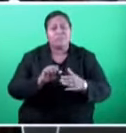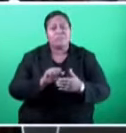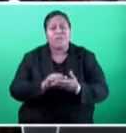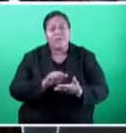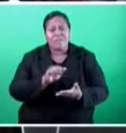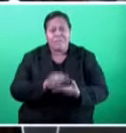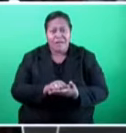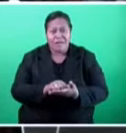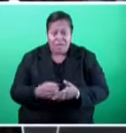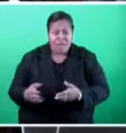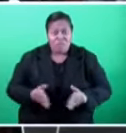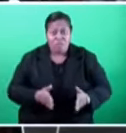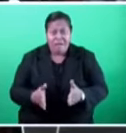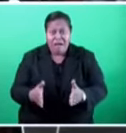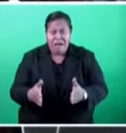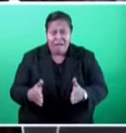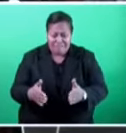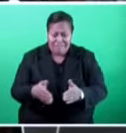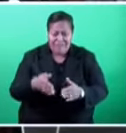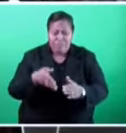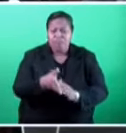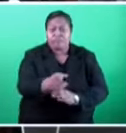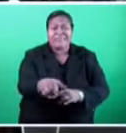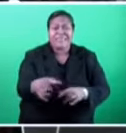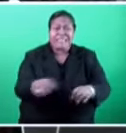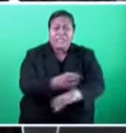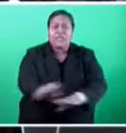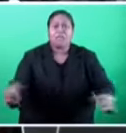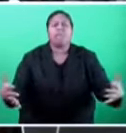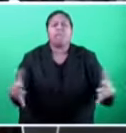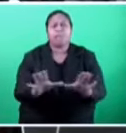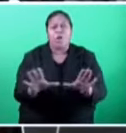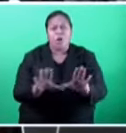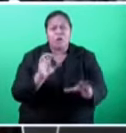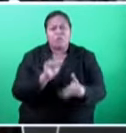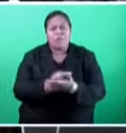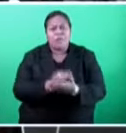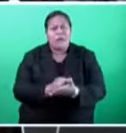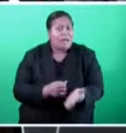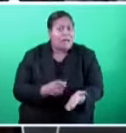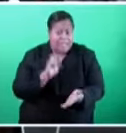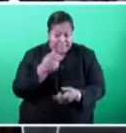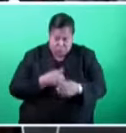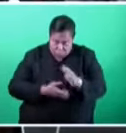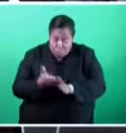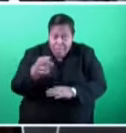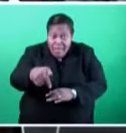was clogged up. And if you go now, Mr. Speaker, Mr. Speaker, I'm